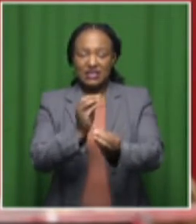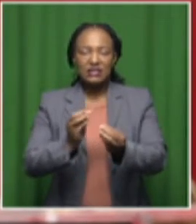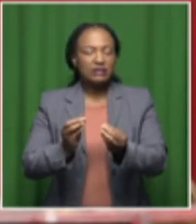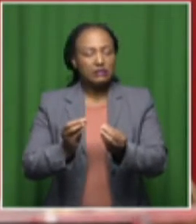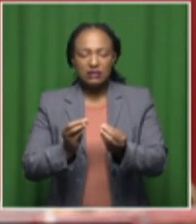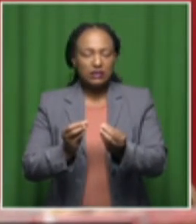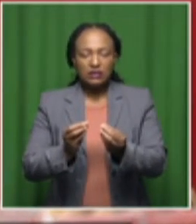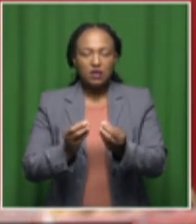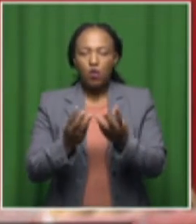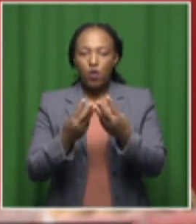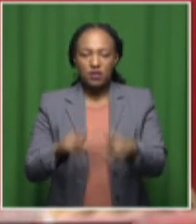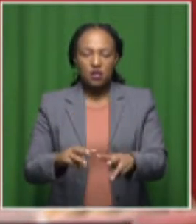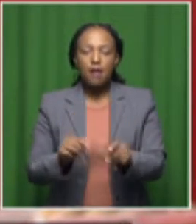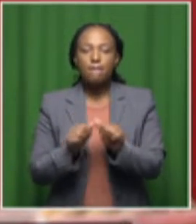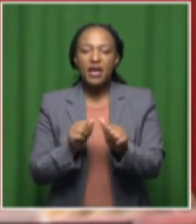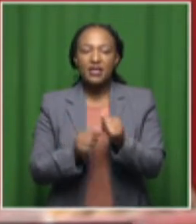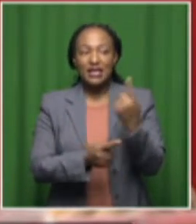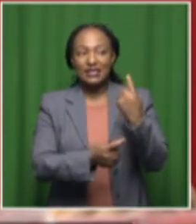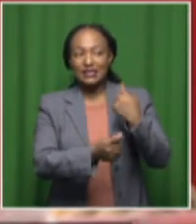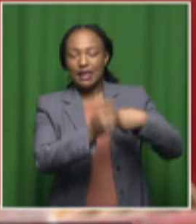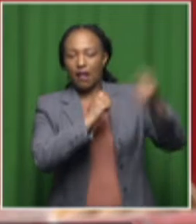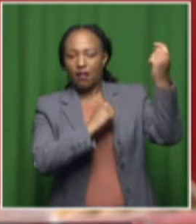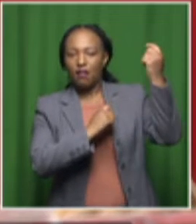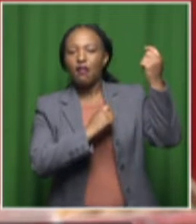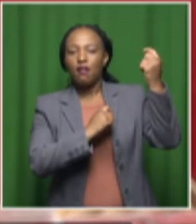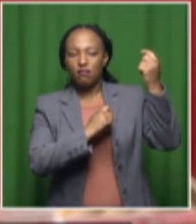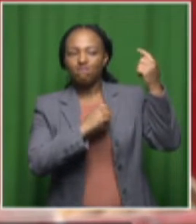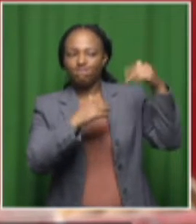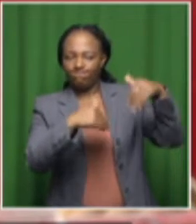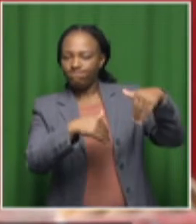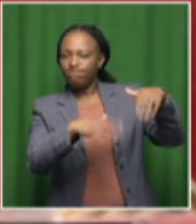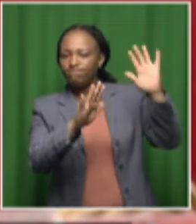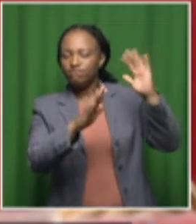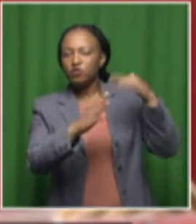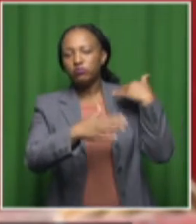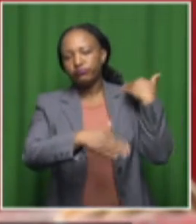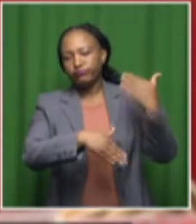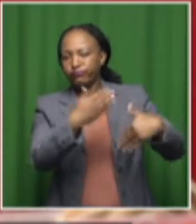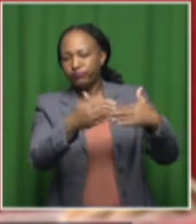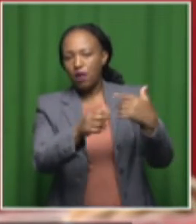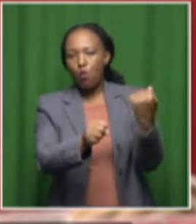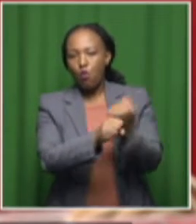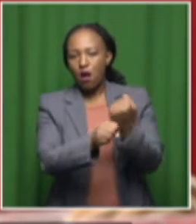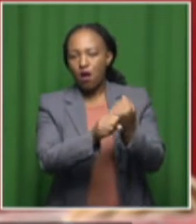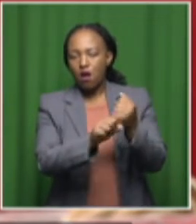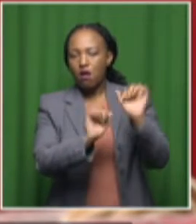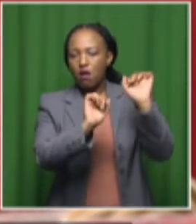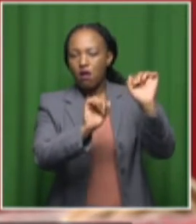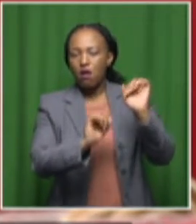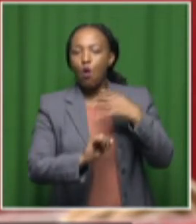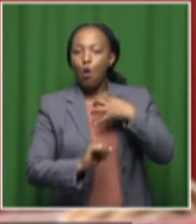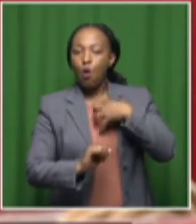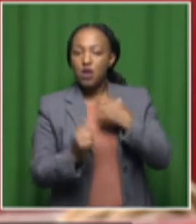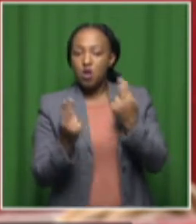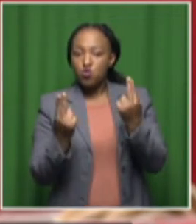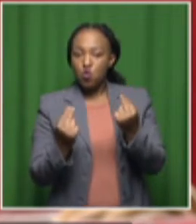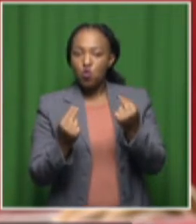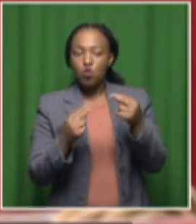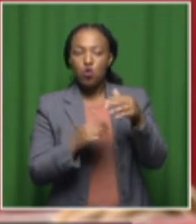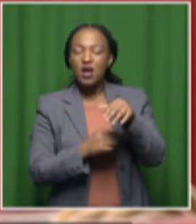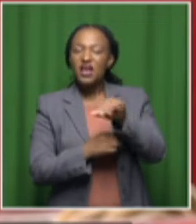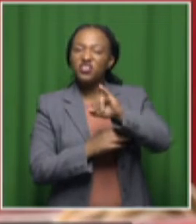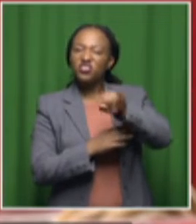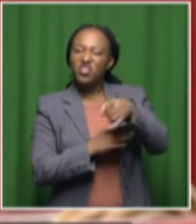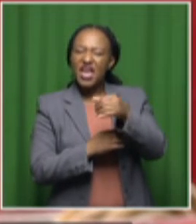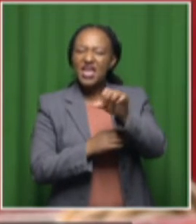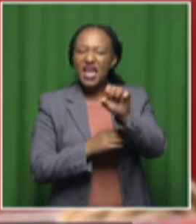of scrapping it, to sell it and allow it to continue on its mission. The new owners, JS Maritime,